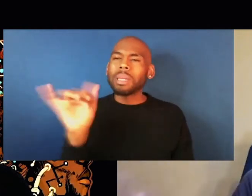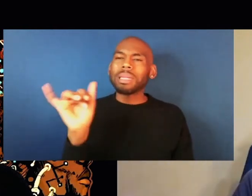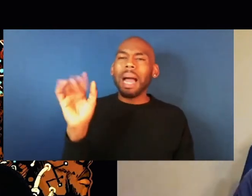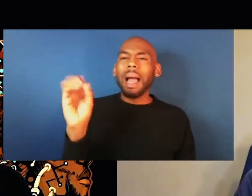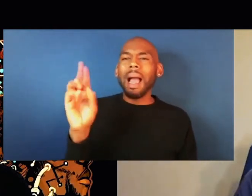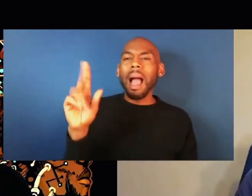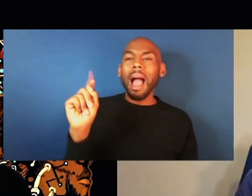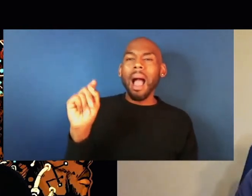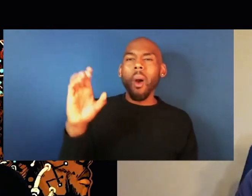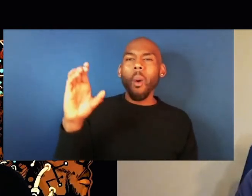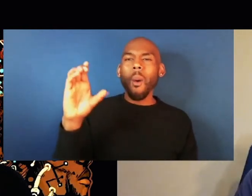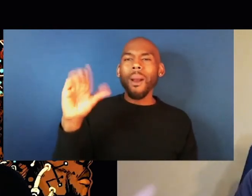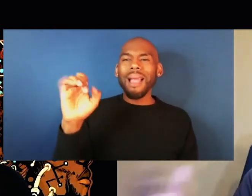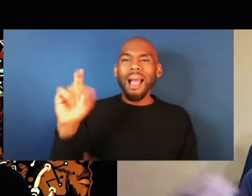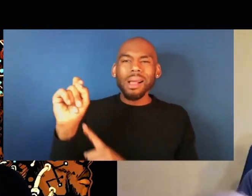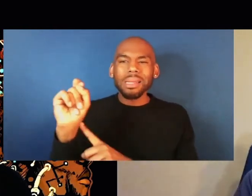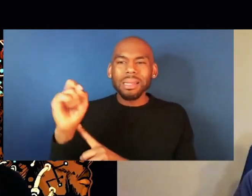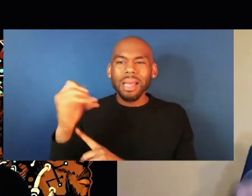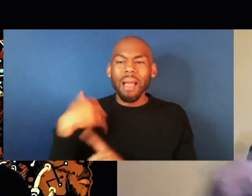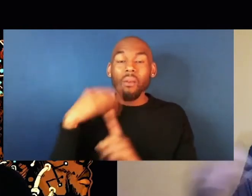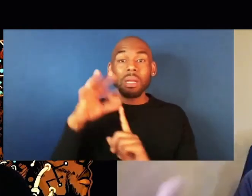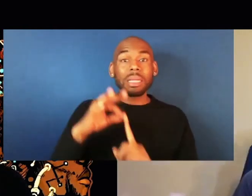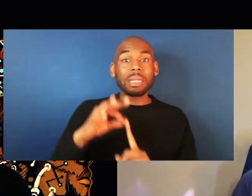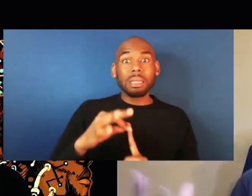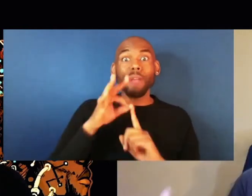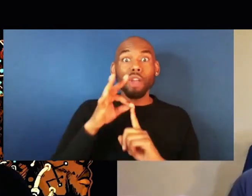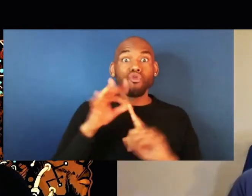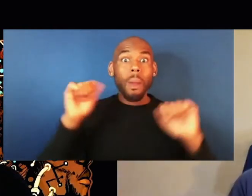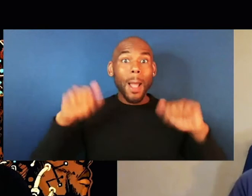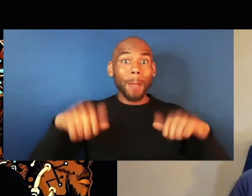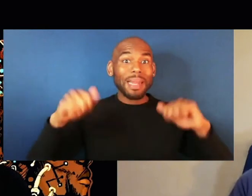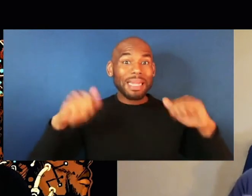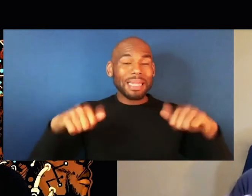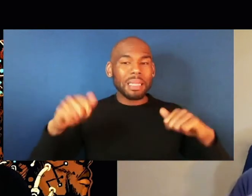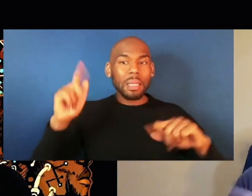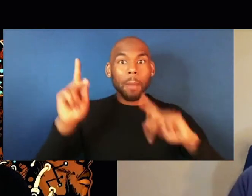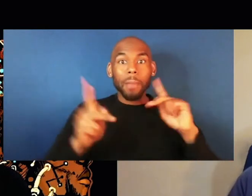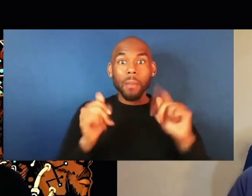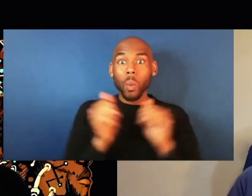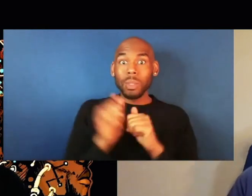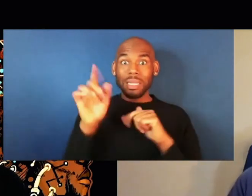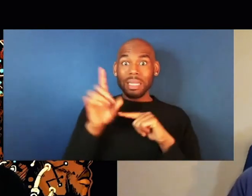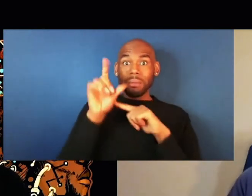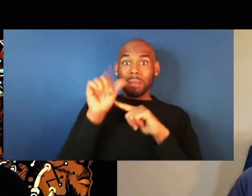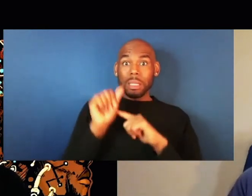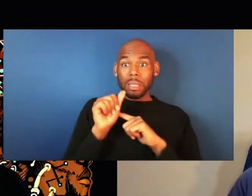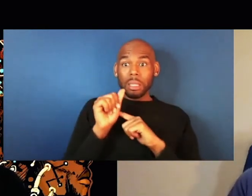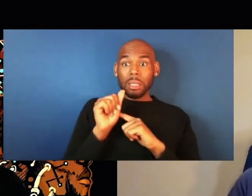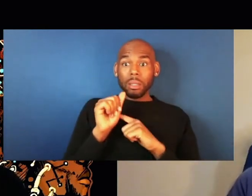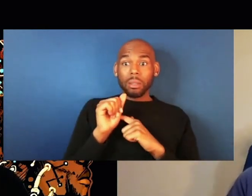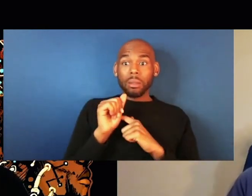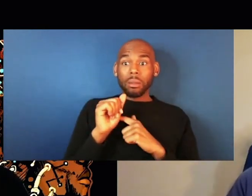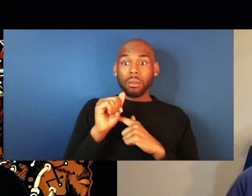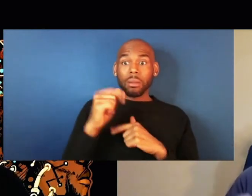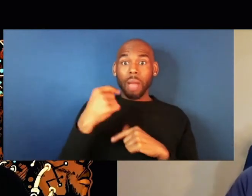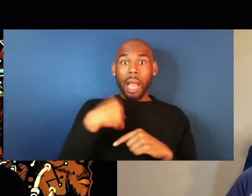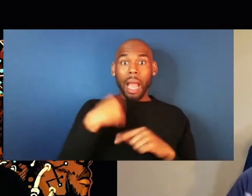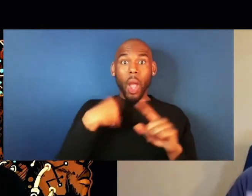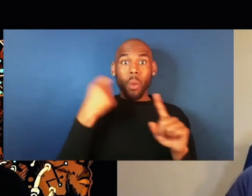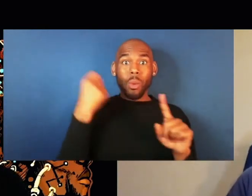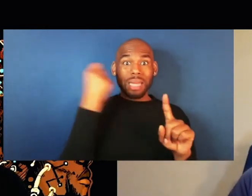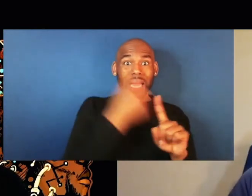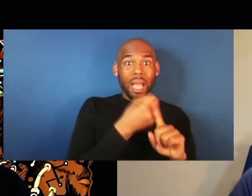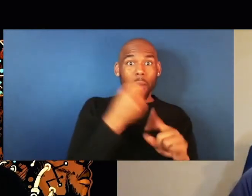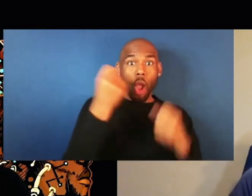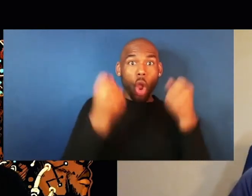was like outcasts and they had these special abilities. Cause like people who have disability, like, cause like